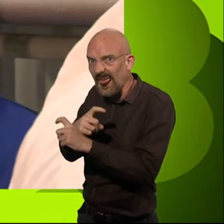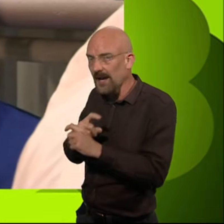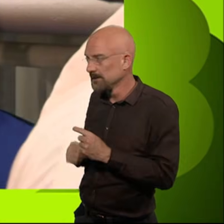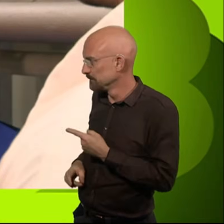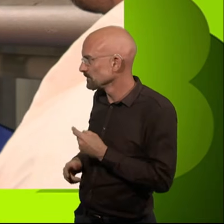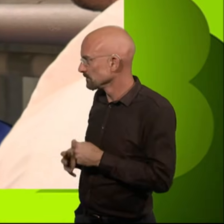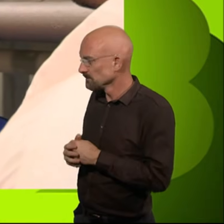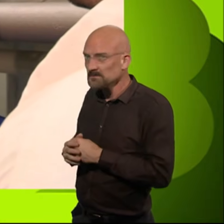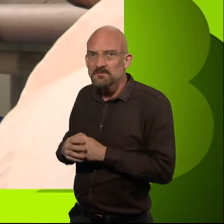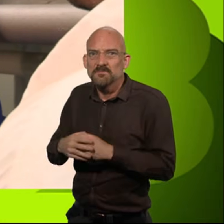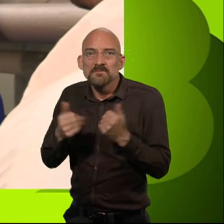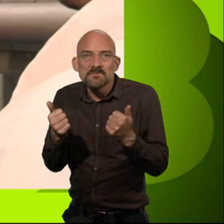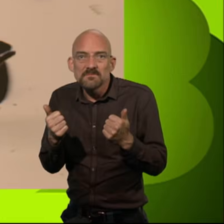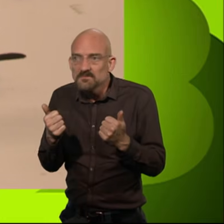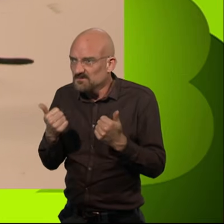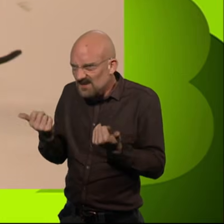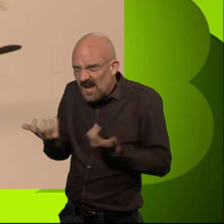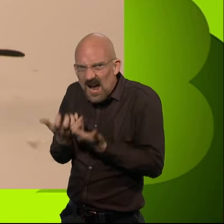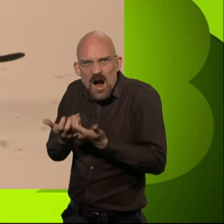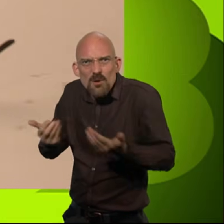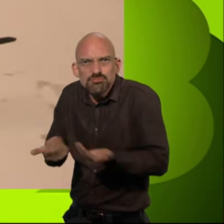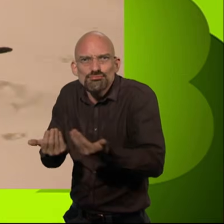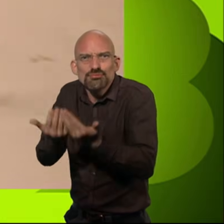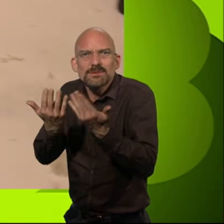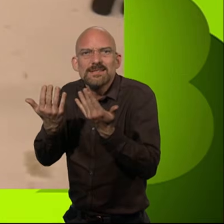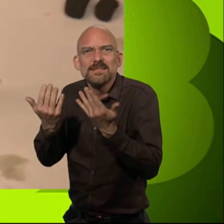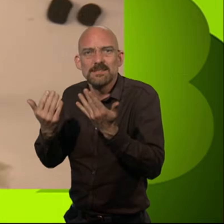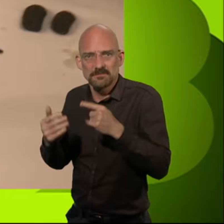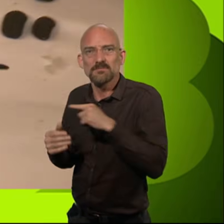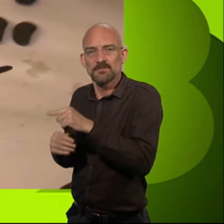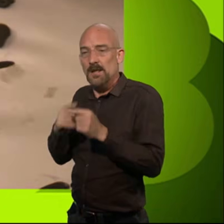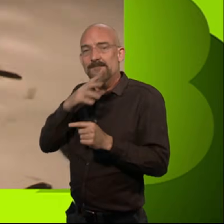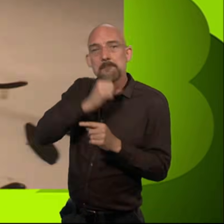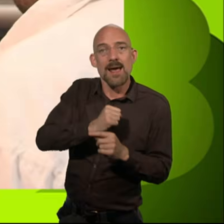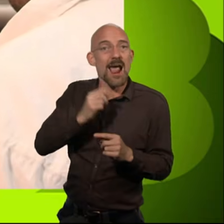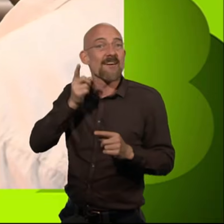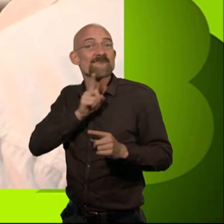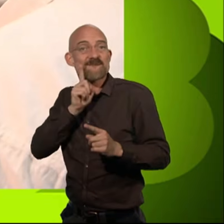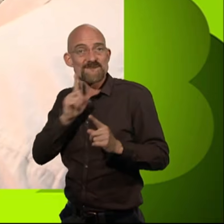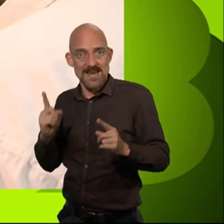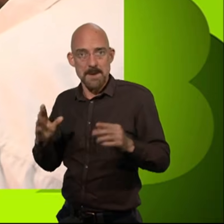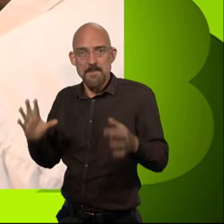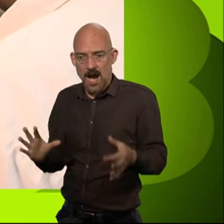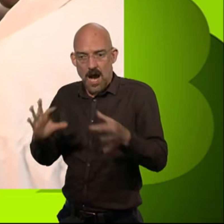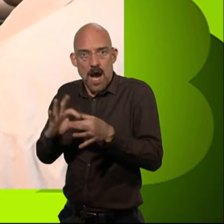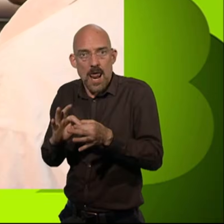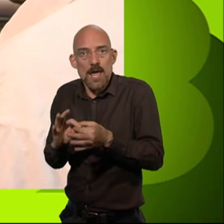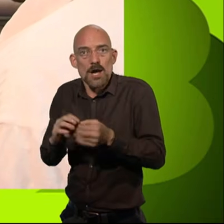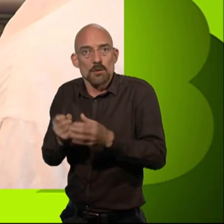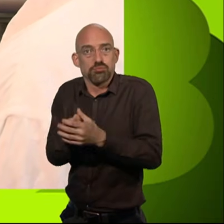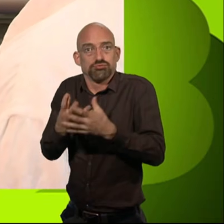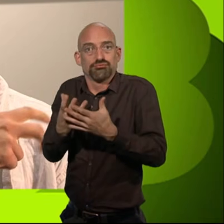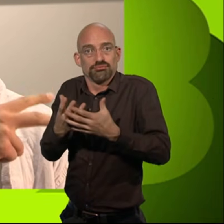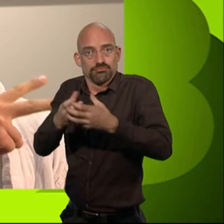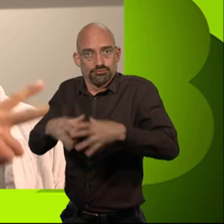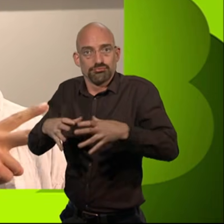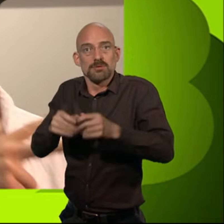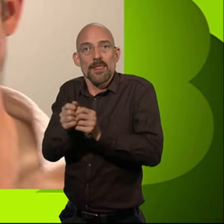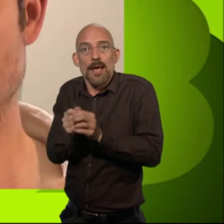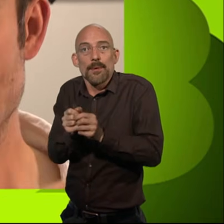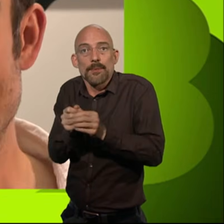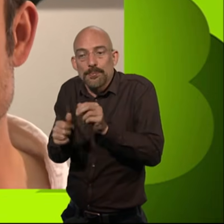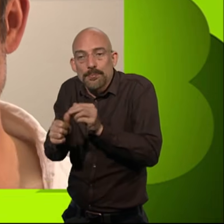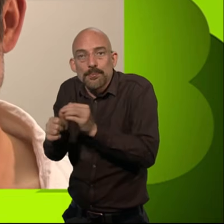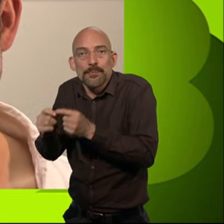breed? Well, the leeches are a male and female, so they can fertilise themselves. Sort of boys on one section, girls on the other, and they sort of breed together. So when